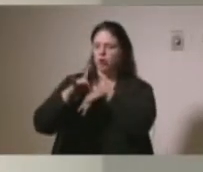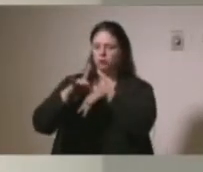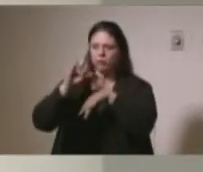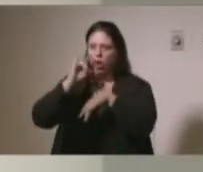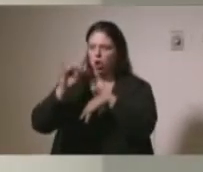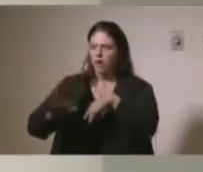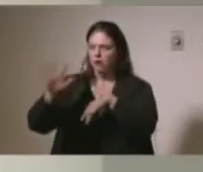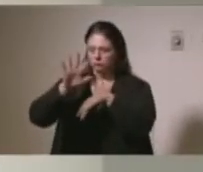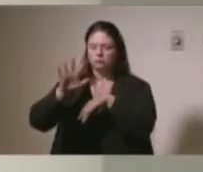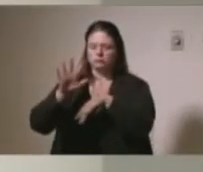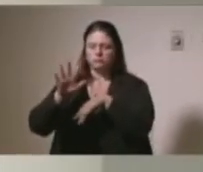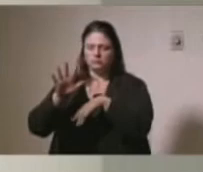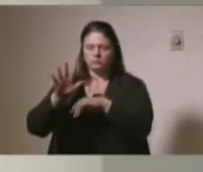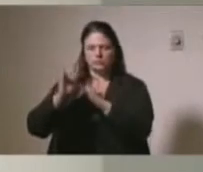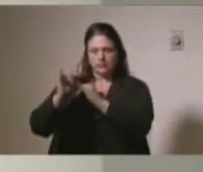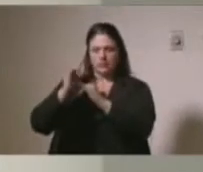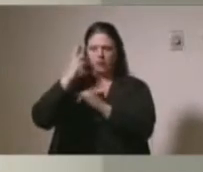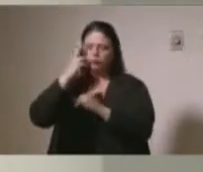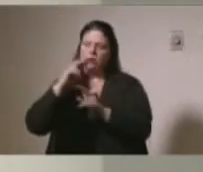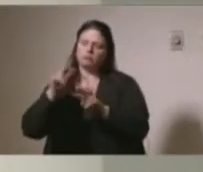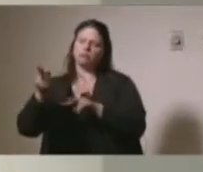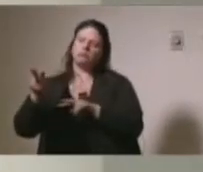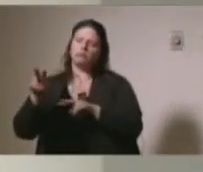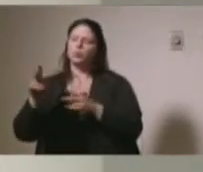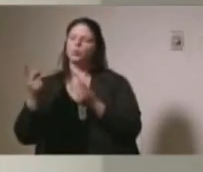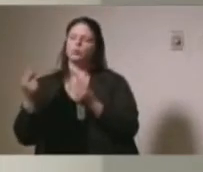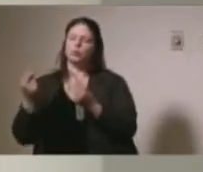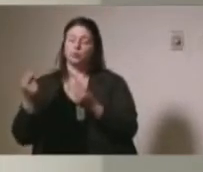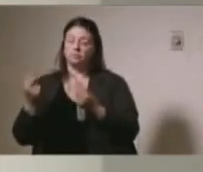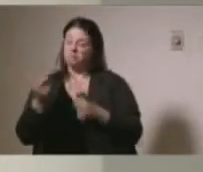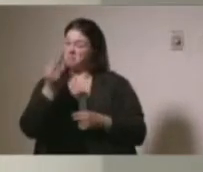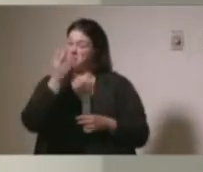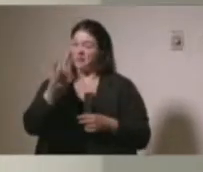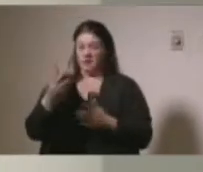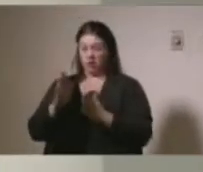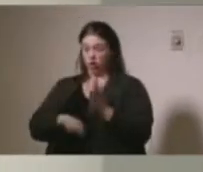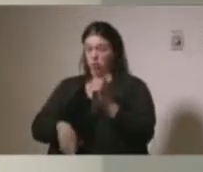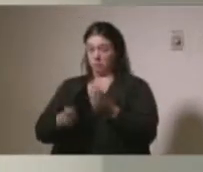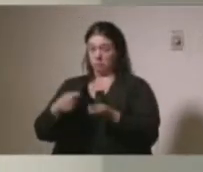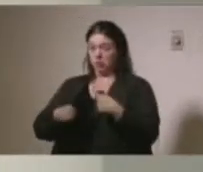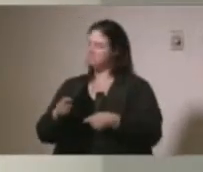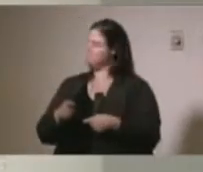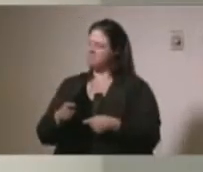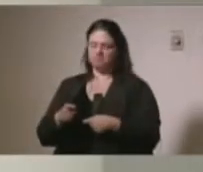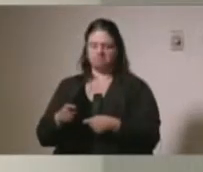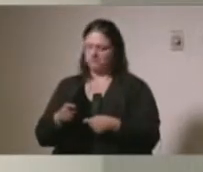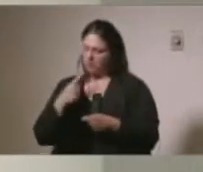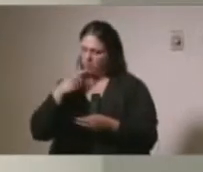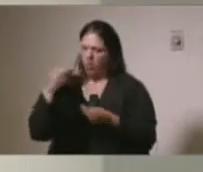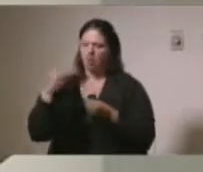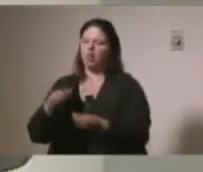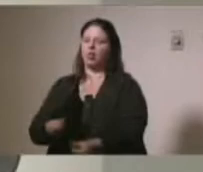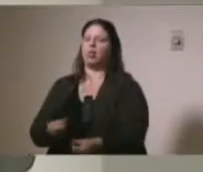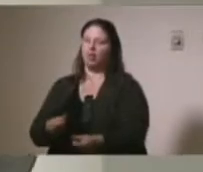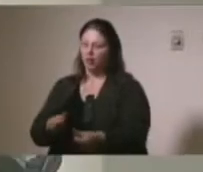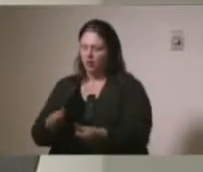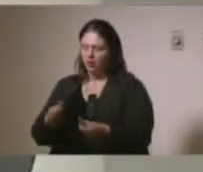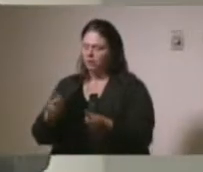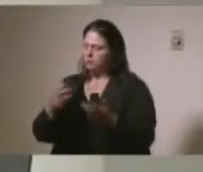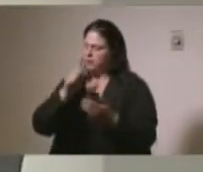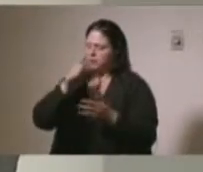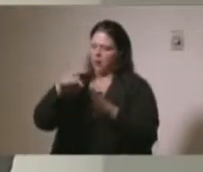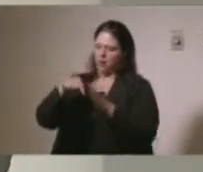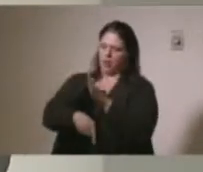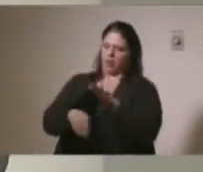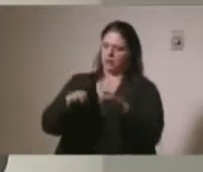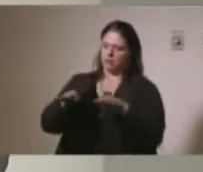This is going to cost New Zealand Post a lot of money. Well, just a small example of it, and like I say, I just don't have the time to get into it.